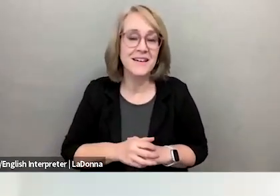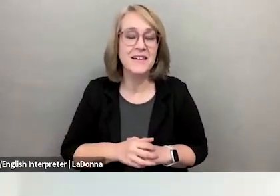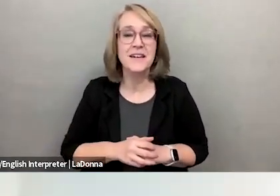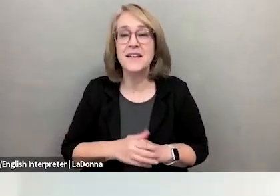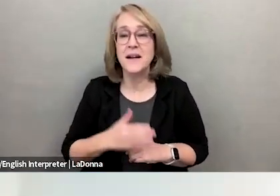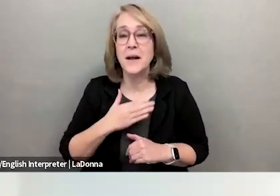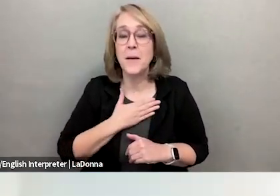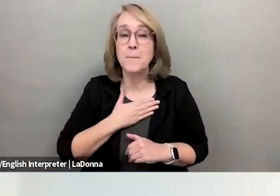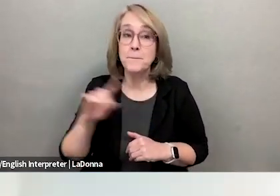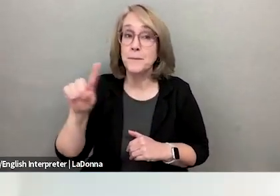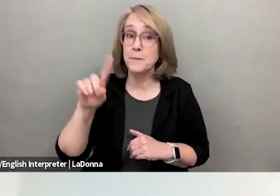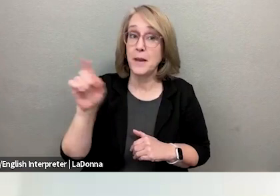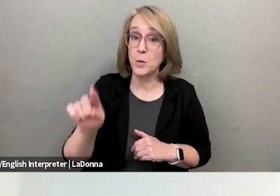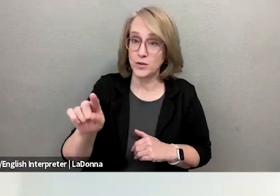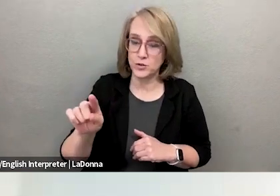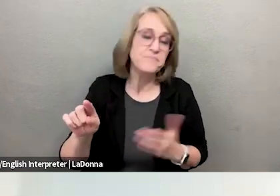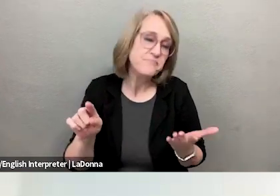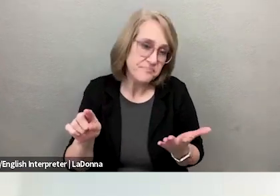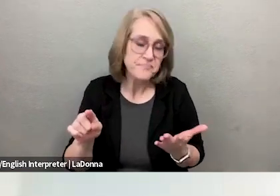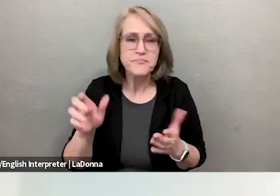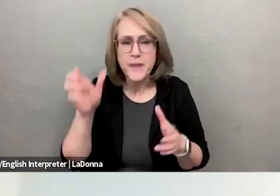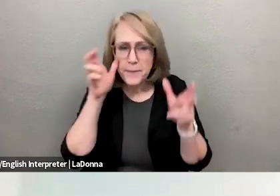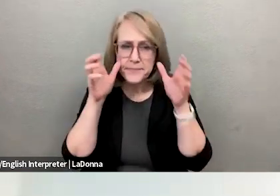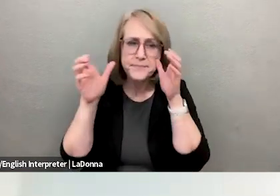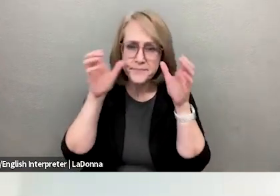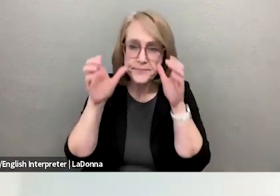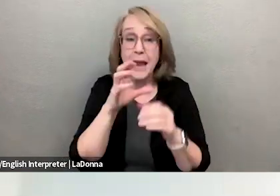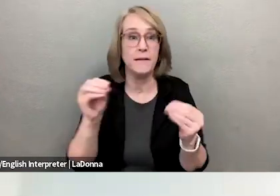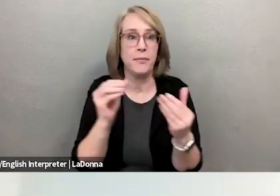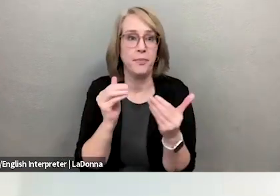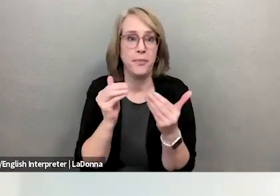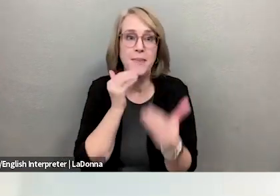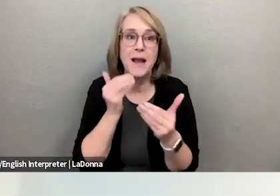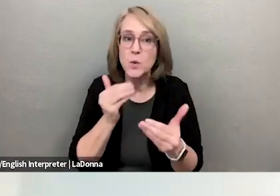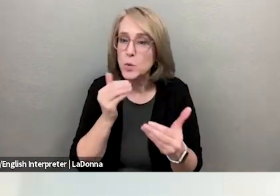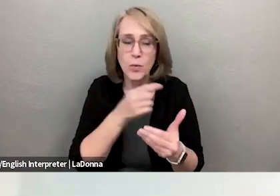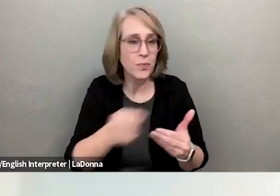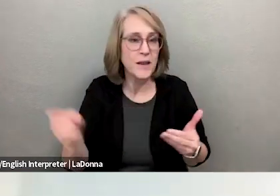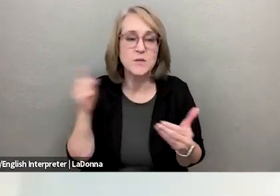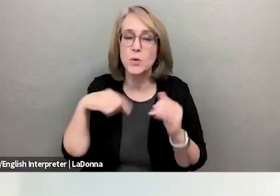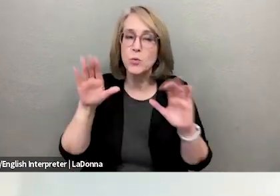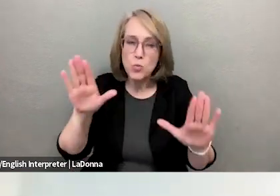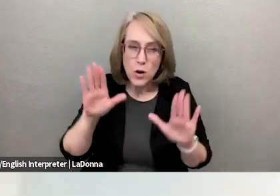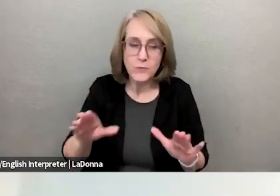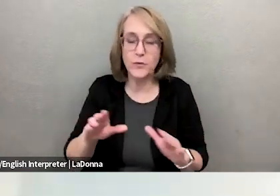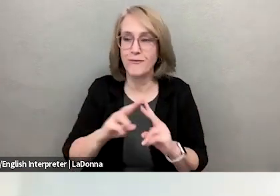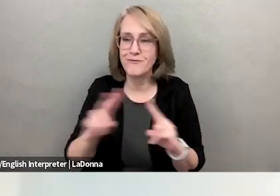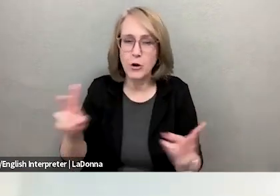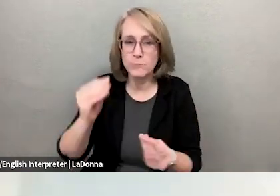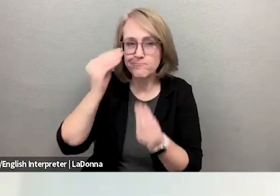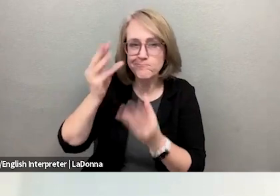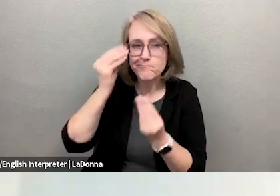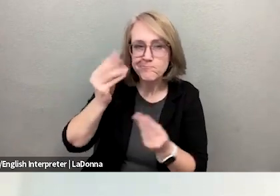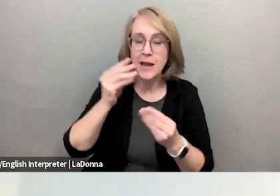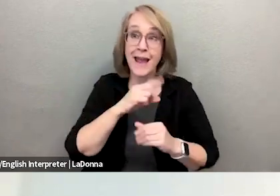My question is, as I was listening, and thank you very much. These were all extremely informative and